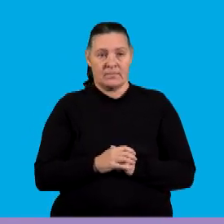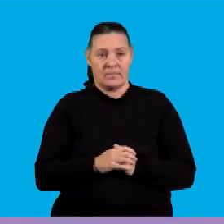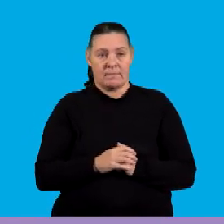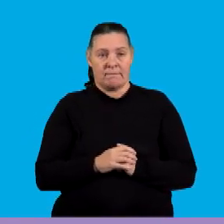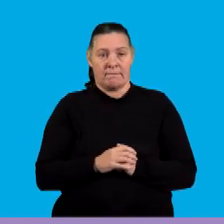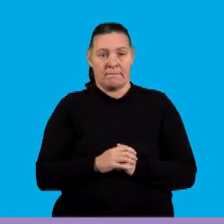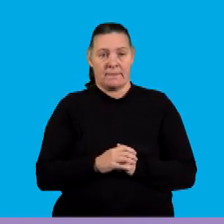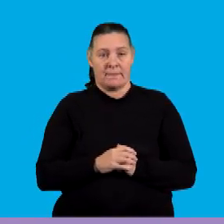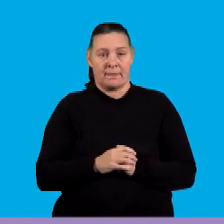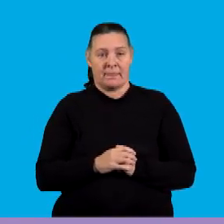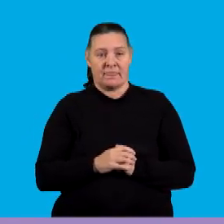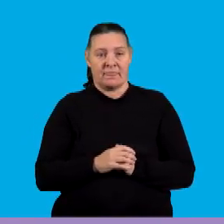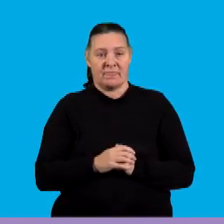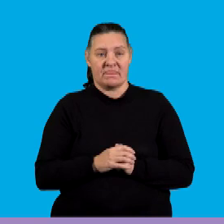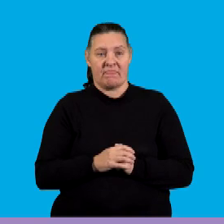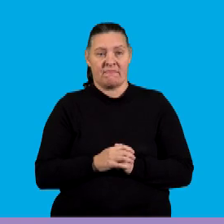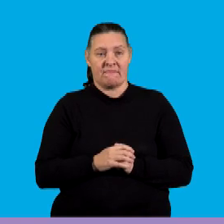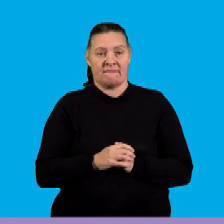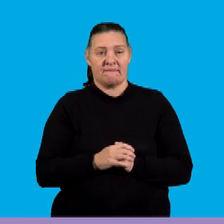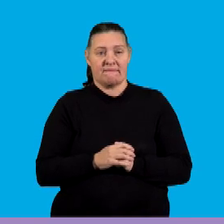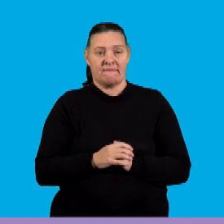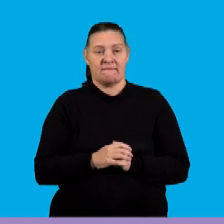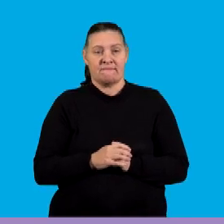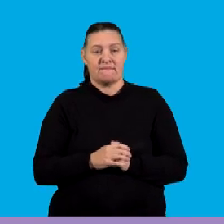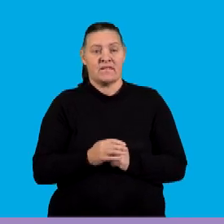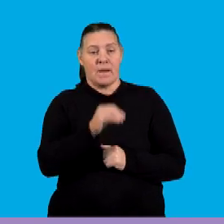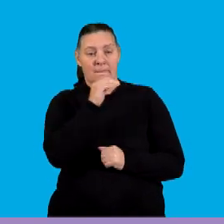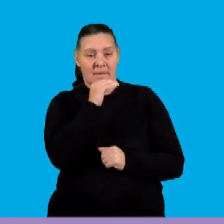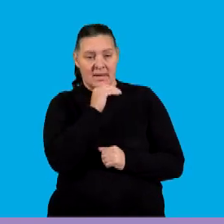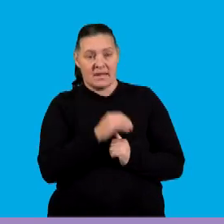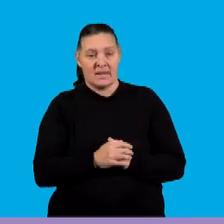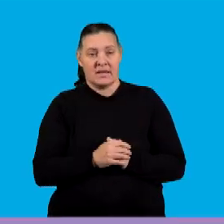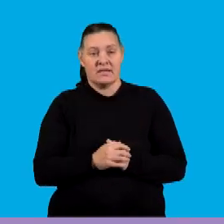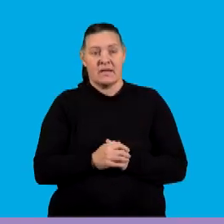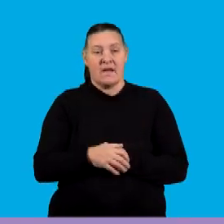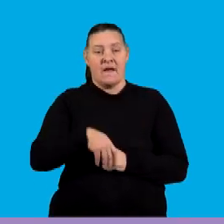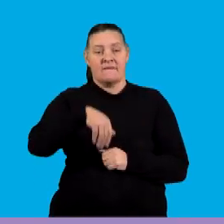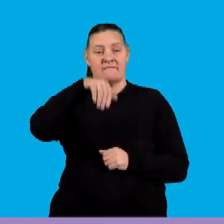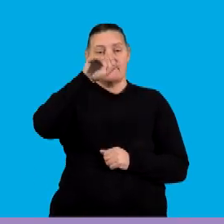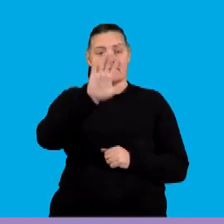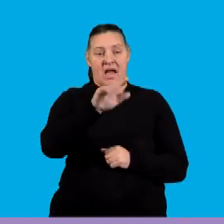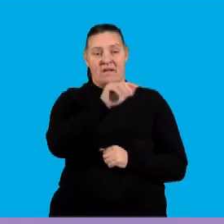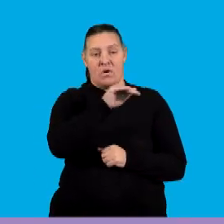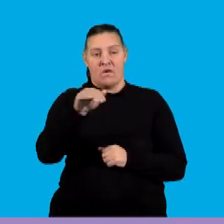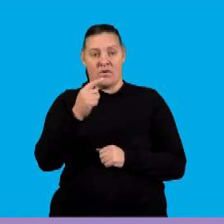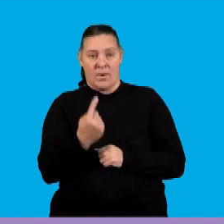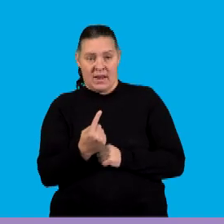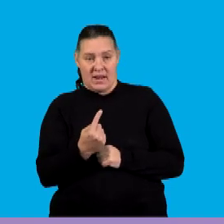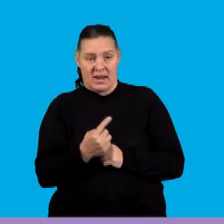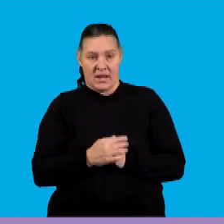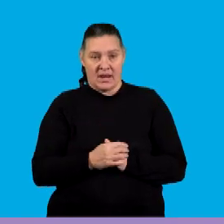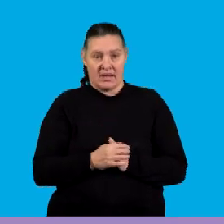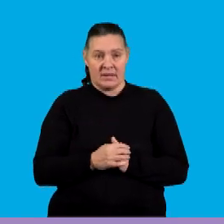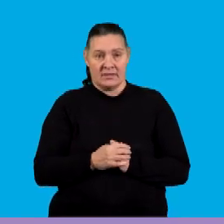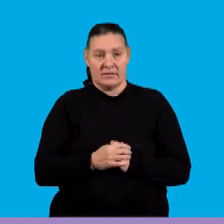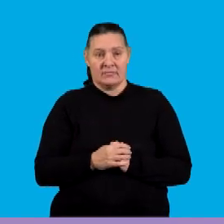3 minus a 2. So that makes our gradient, what is 10 minus 5? That is going to give us 5. What is